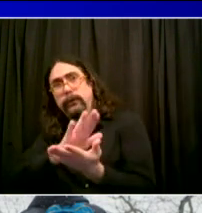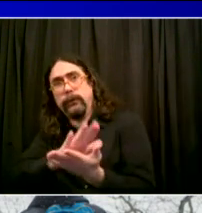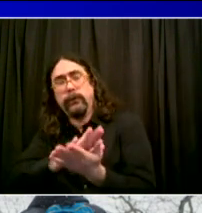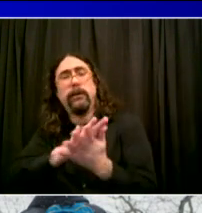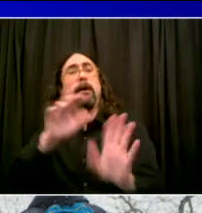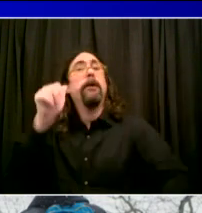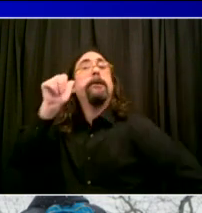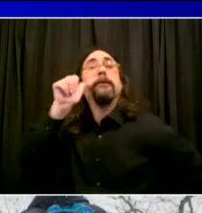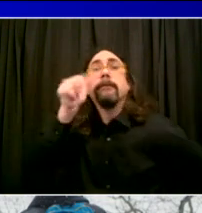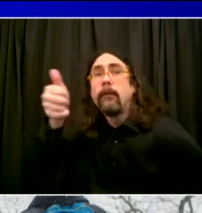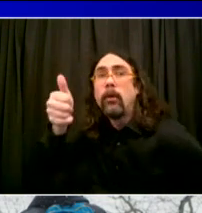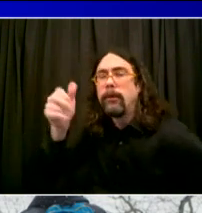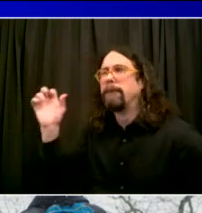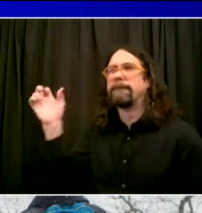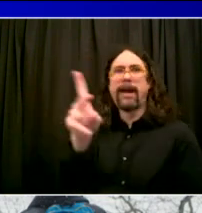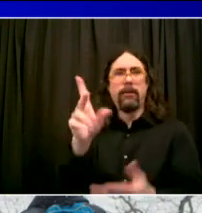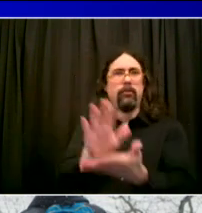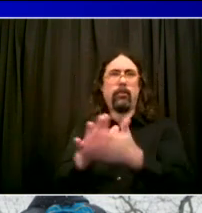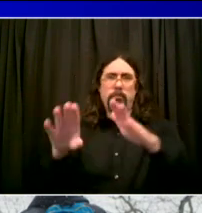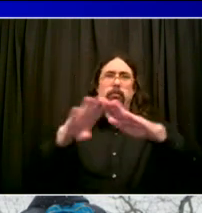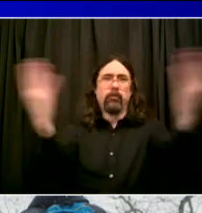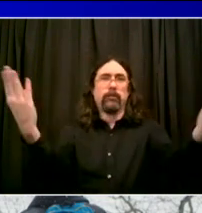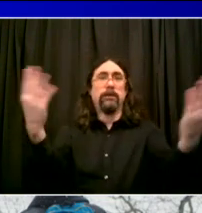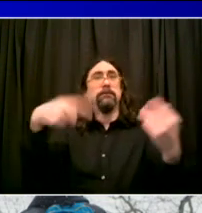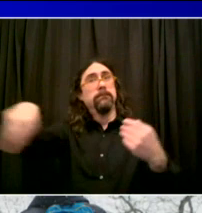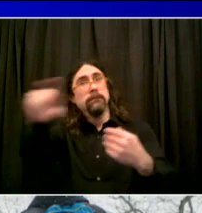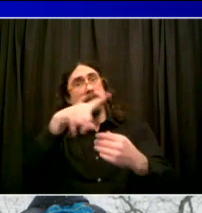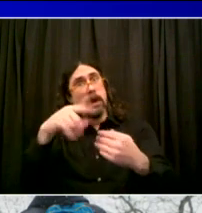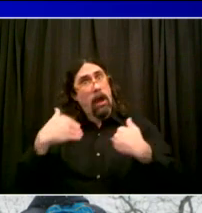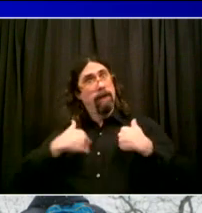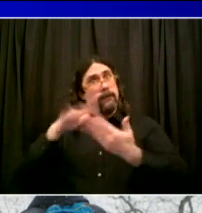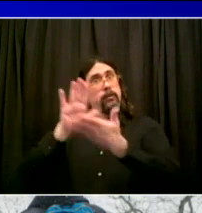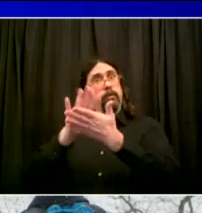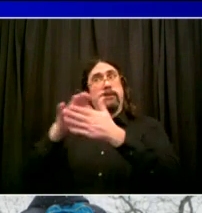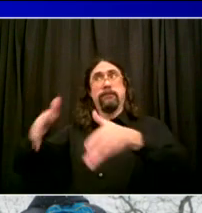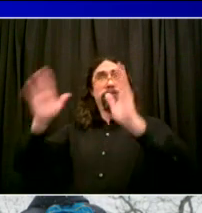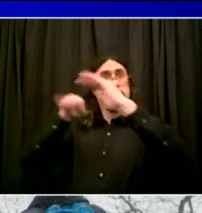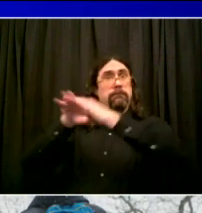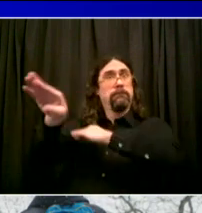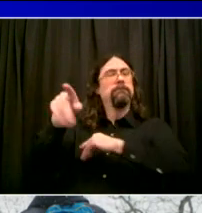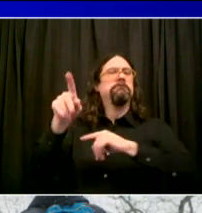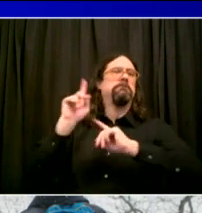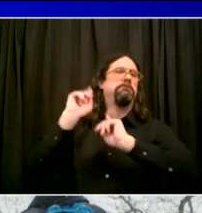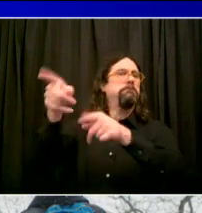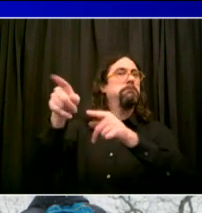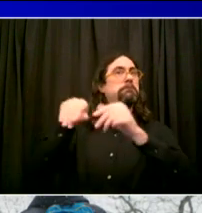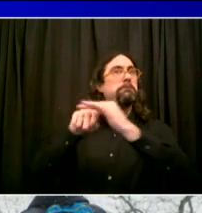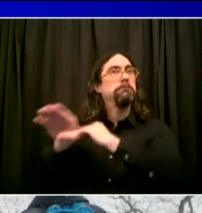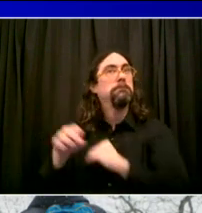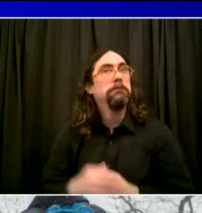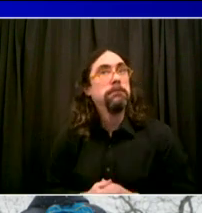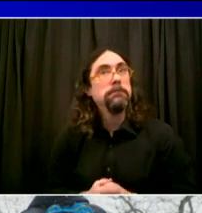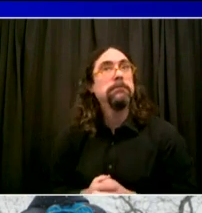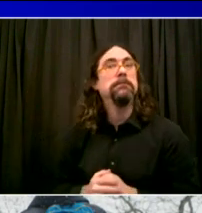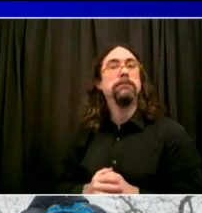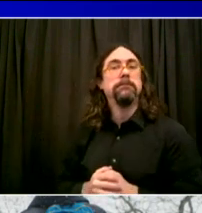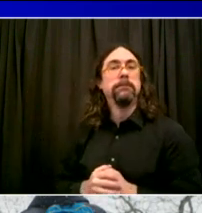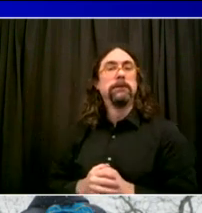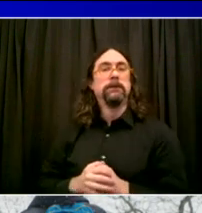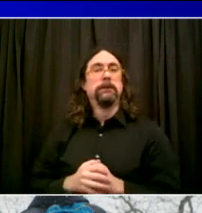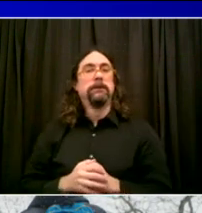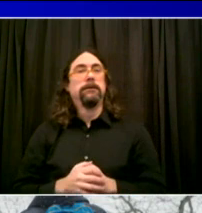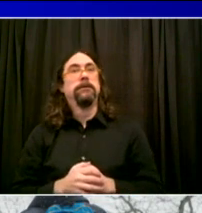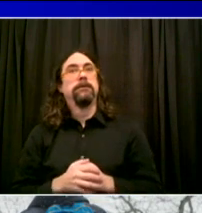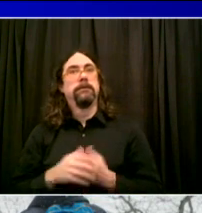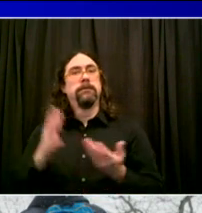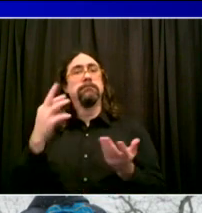updates, open restaurants will resume today at 3 p.m. So for all the folks who own restaurants, all the folks who